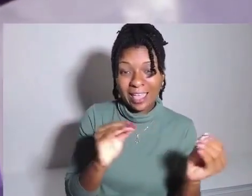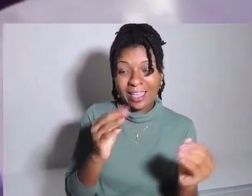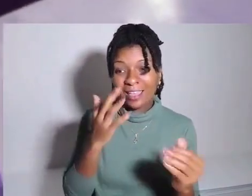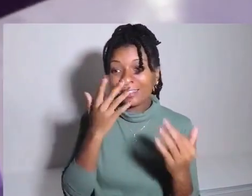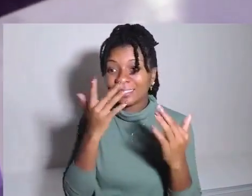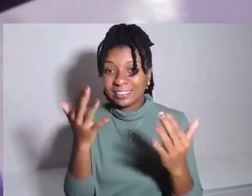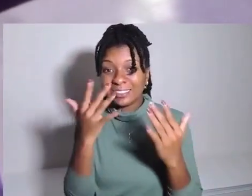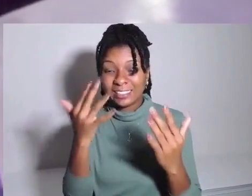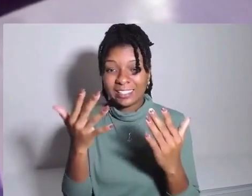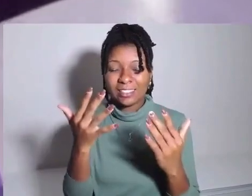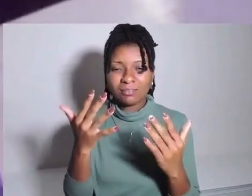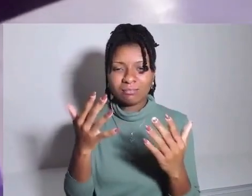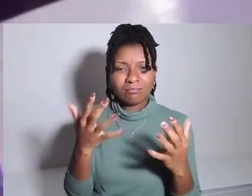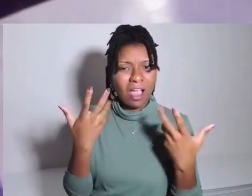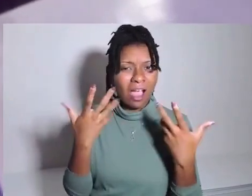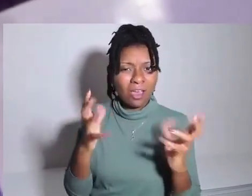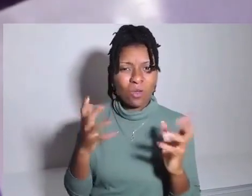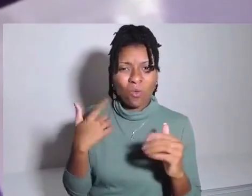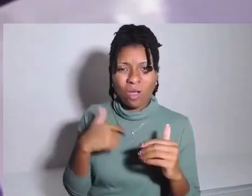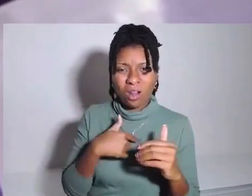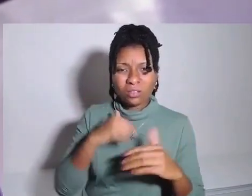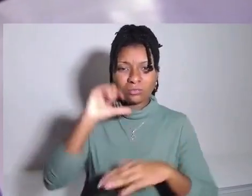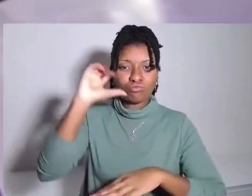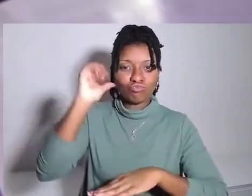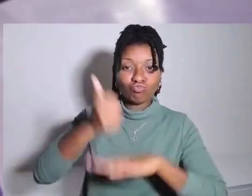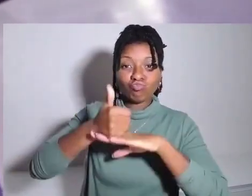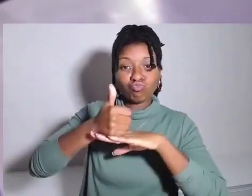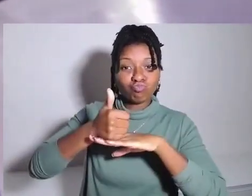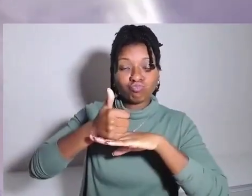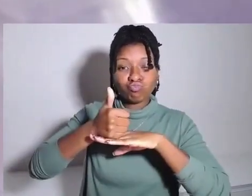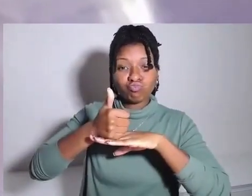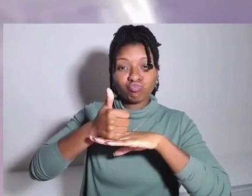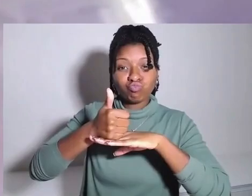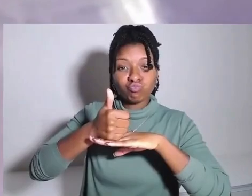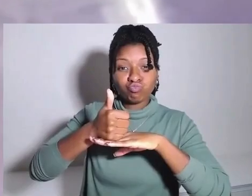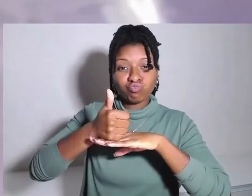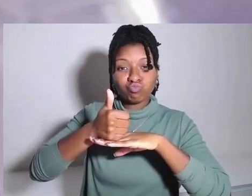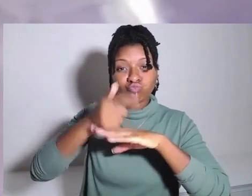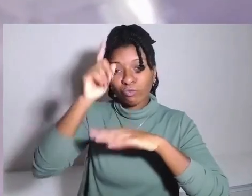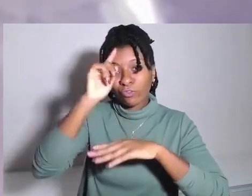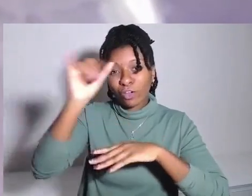I don't want us building property there. Not in anger.